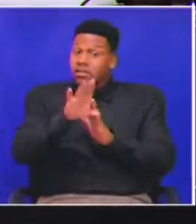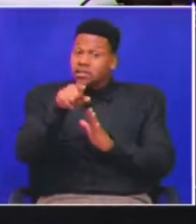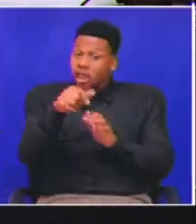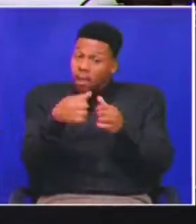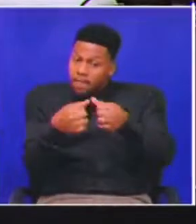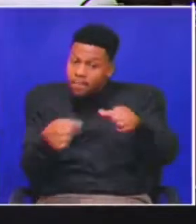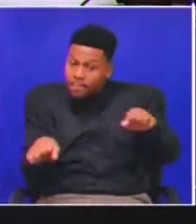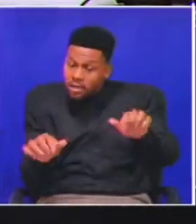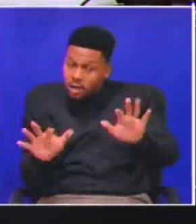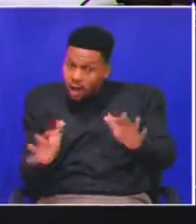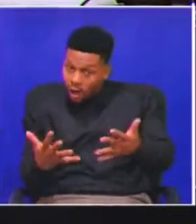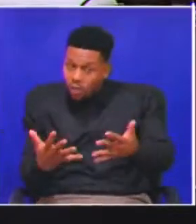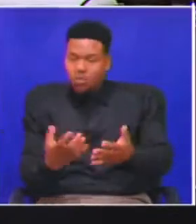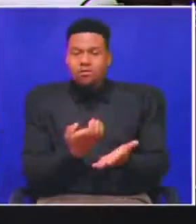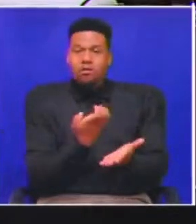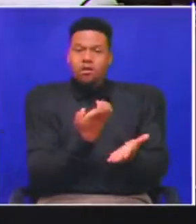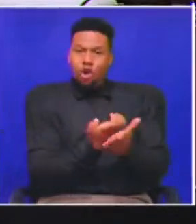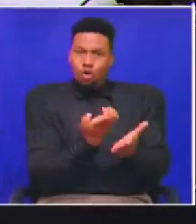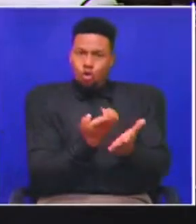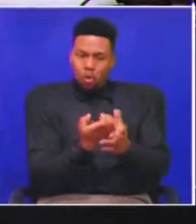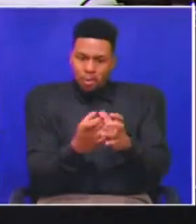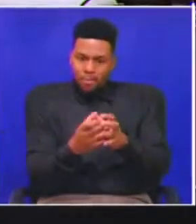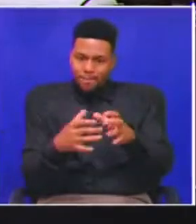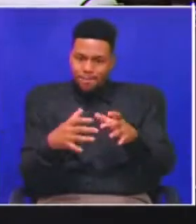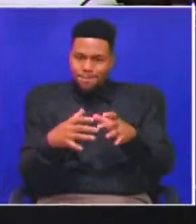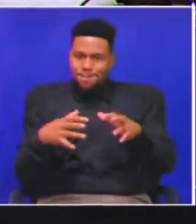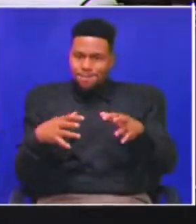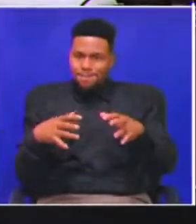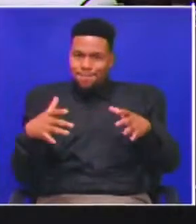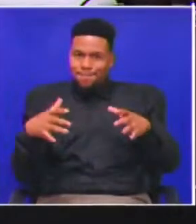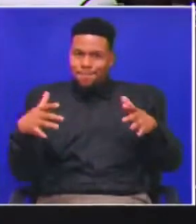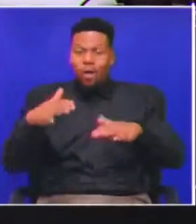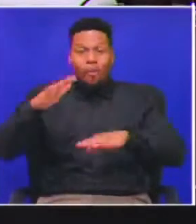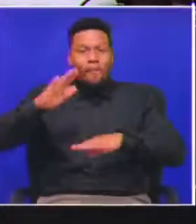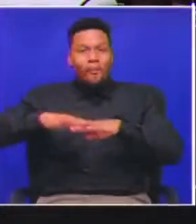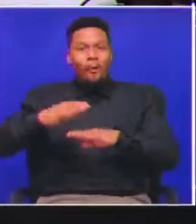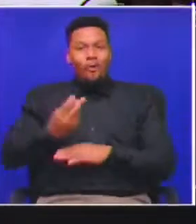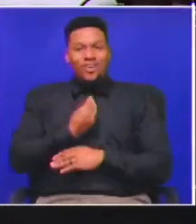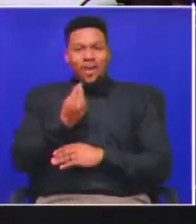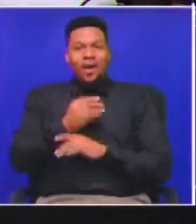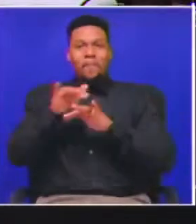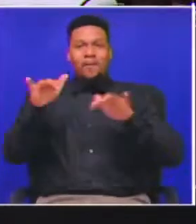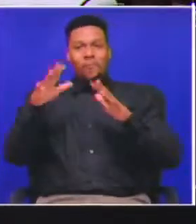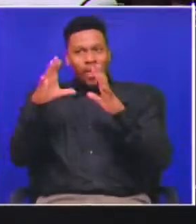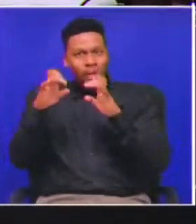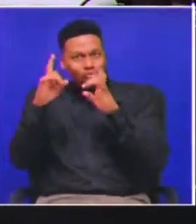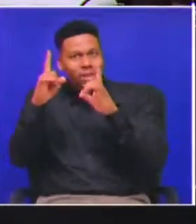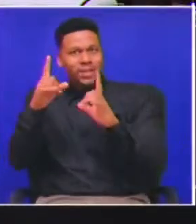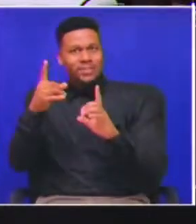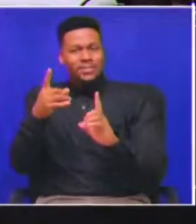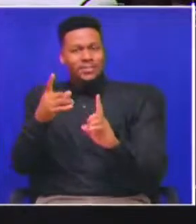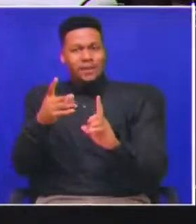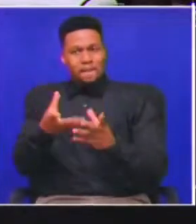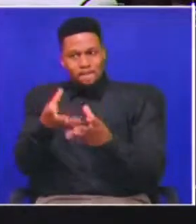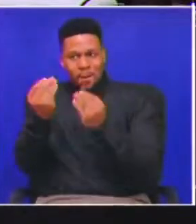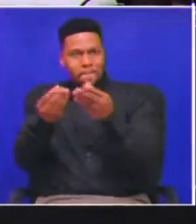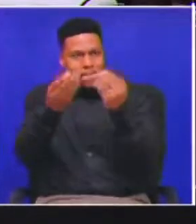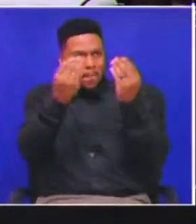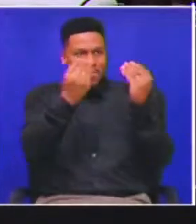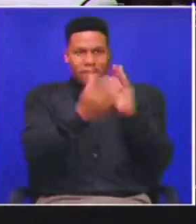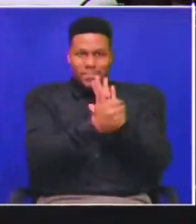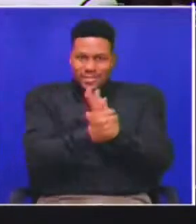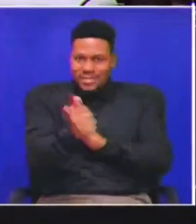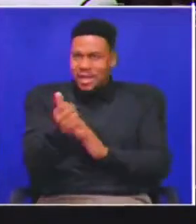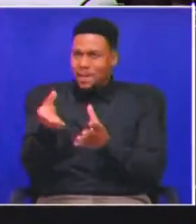and more young people stay in education, more and more of them get skills and get jobs. We'll be able to